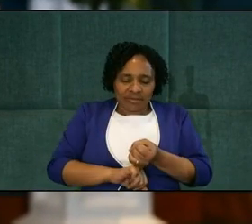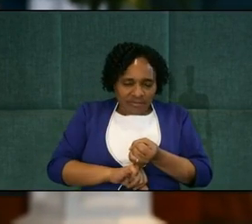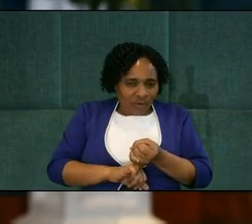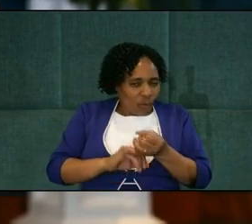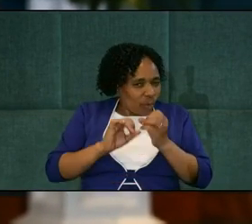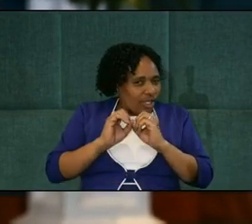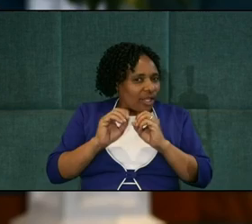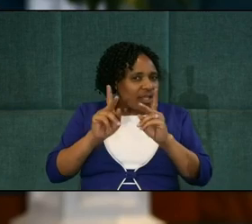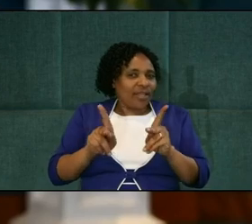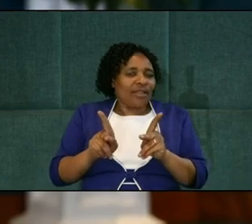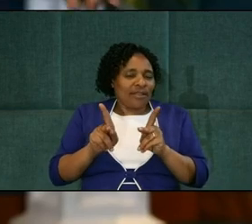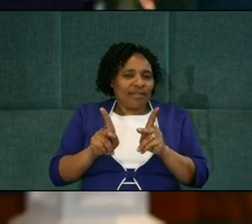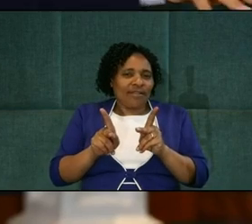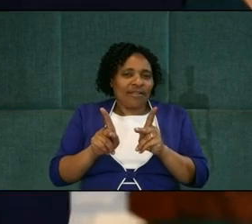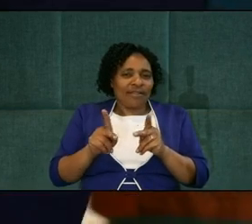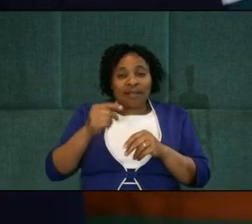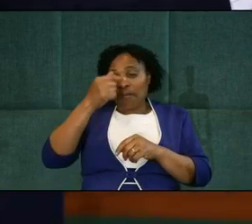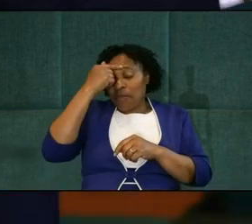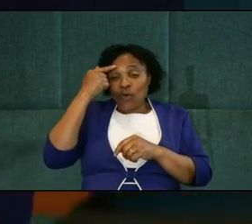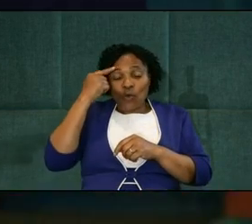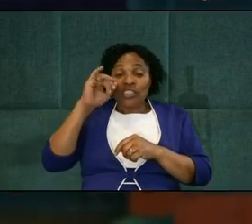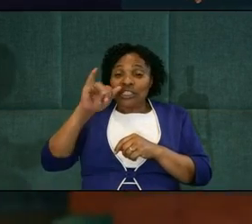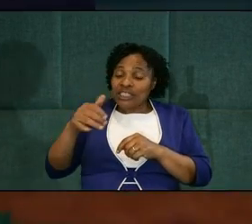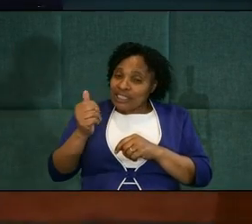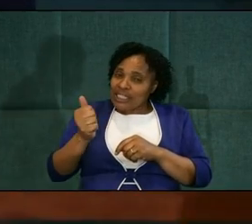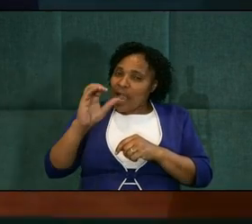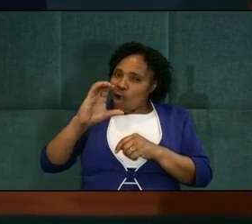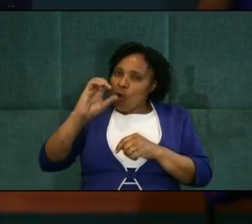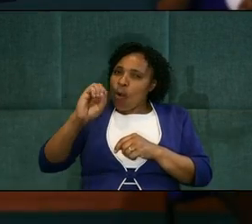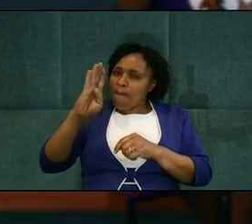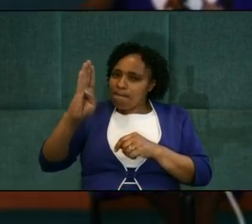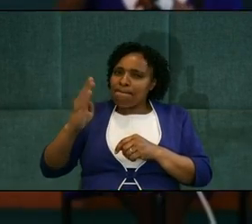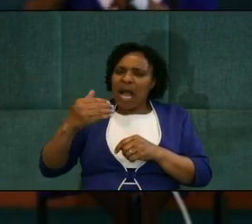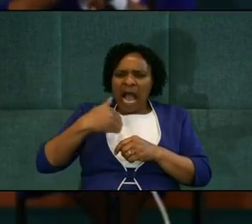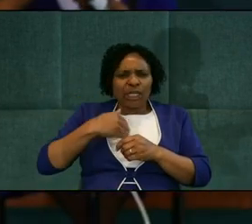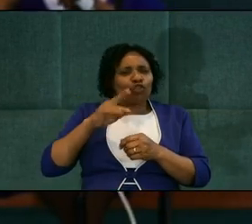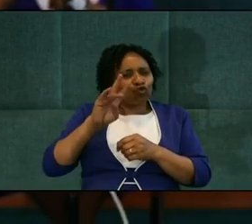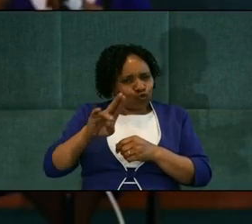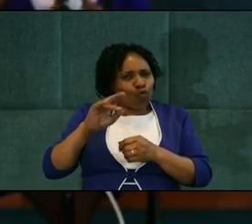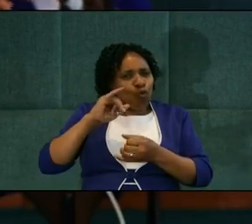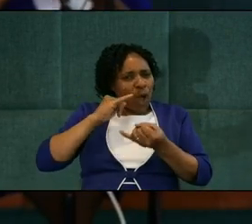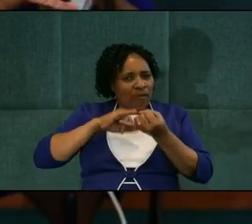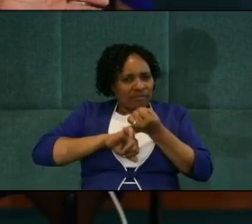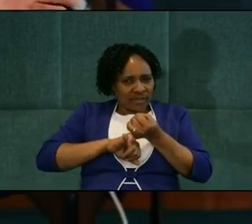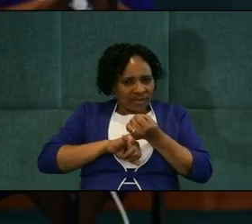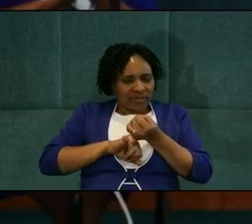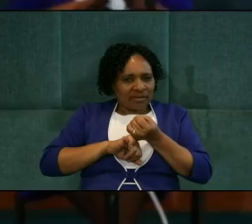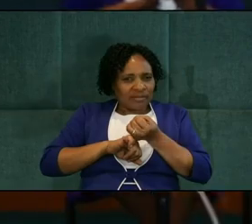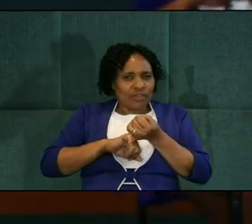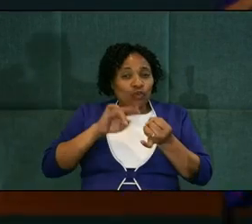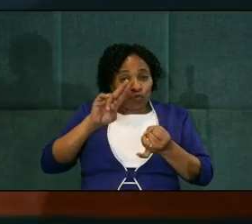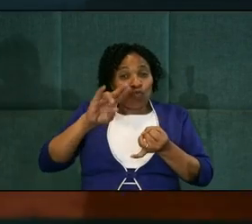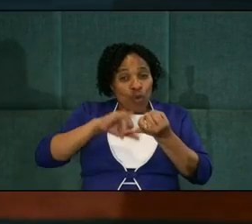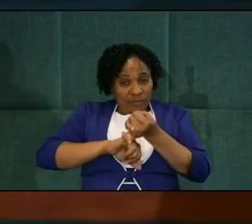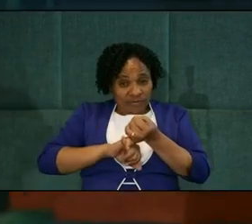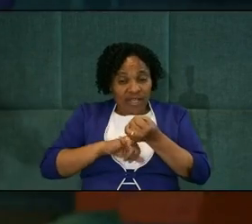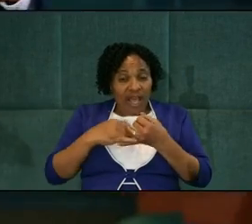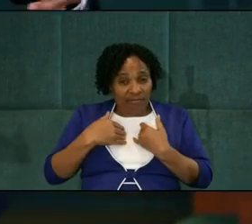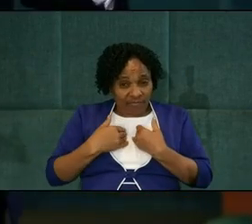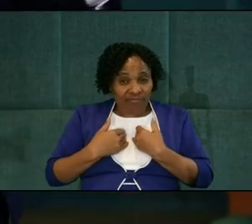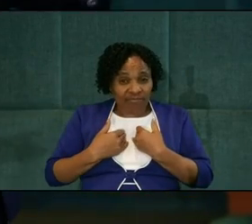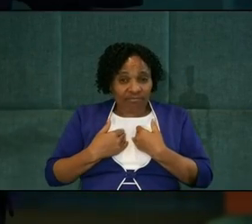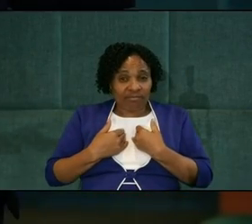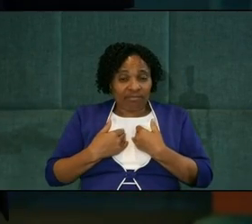Is that okay? Yeah, because Jacob had two. Am I right? Yeah, he married the